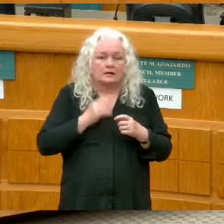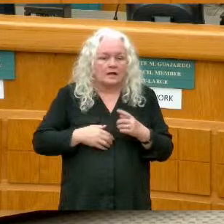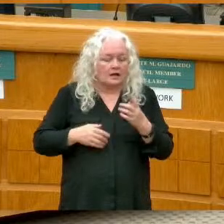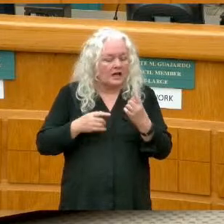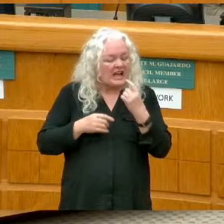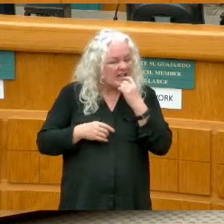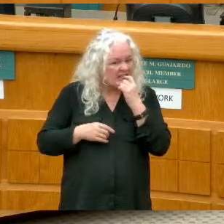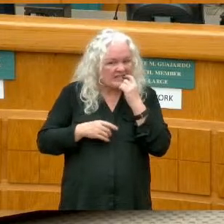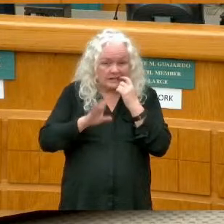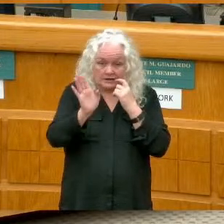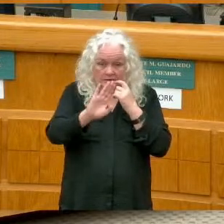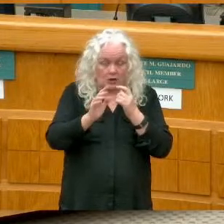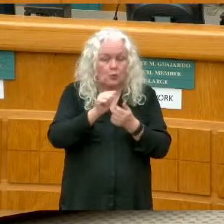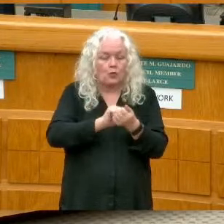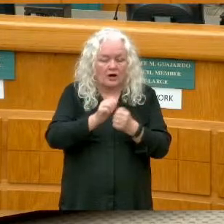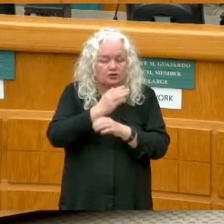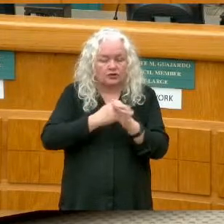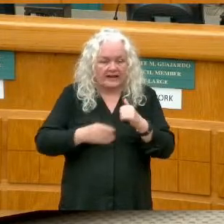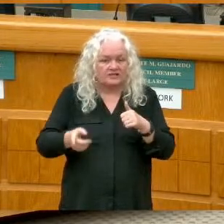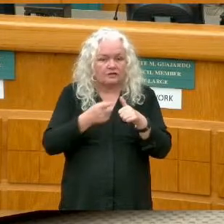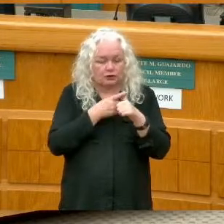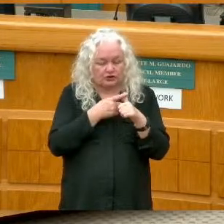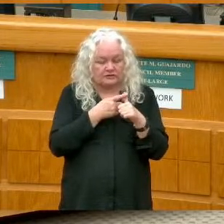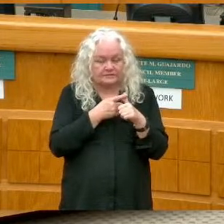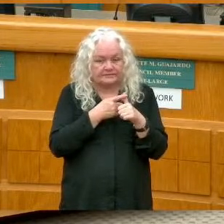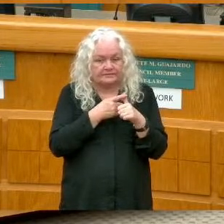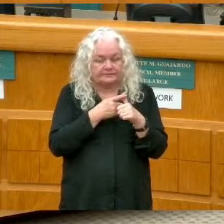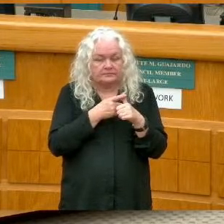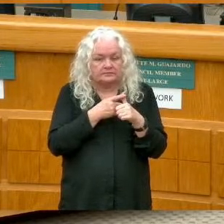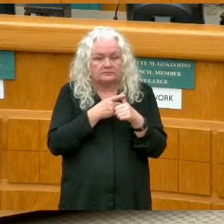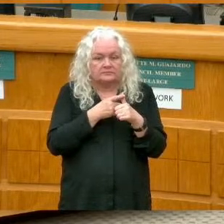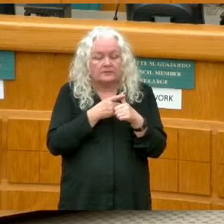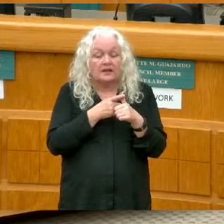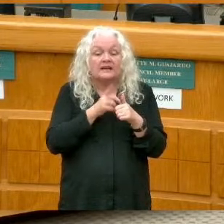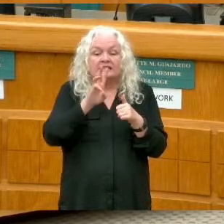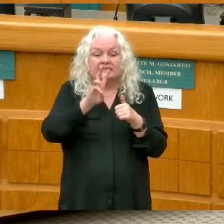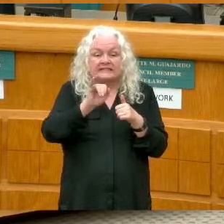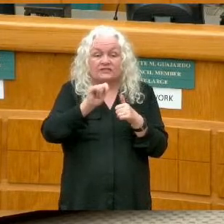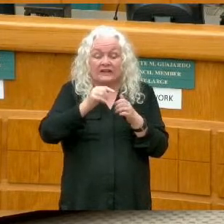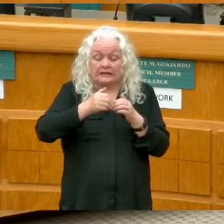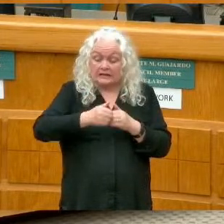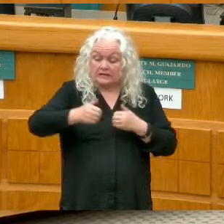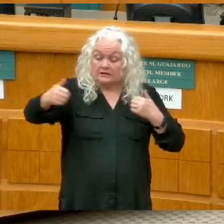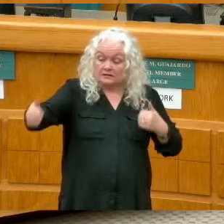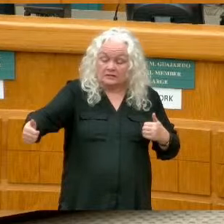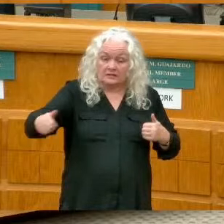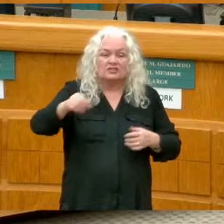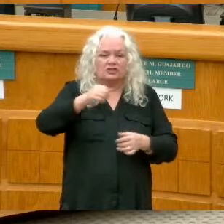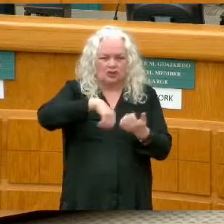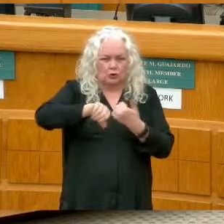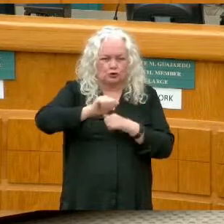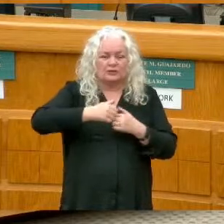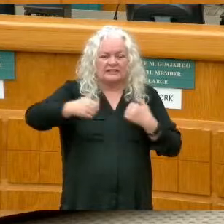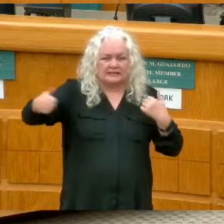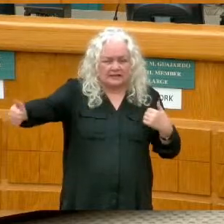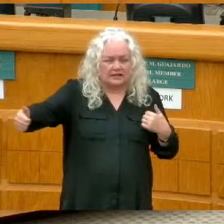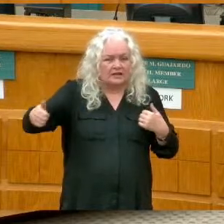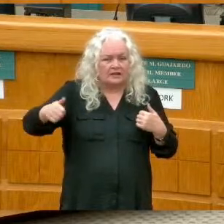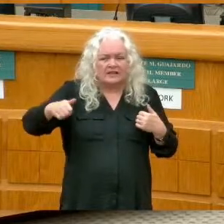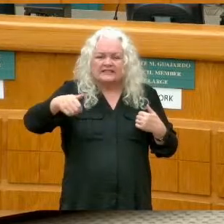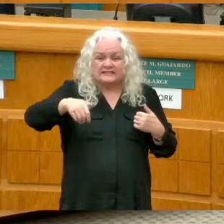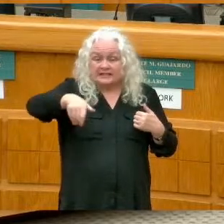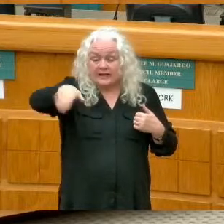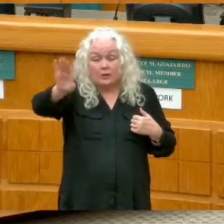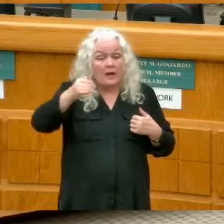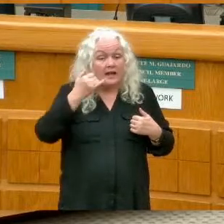nails without washing your hands first. Social distancing of at least 6 feet from strangers. Stay completely away